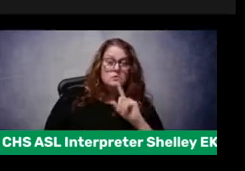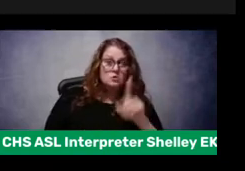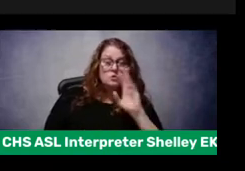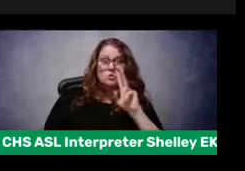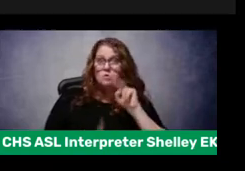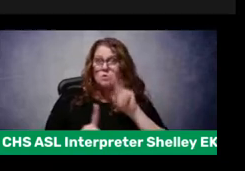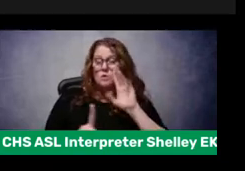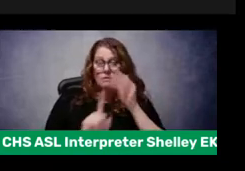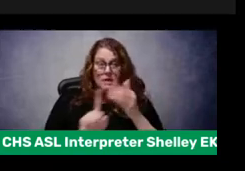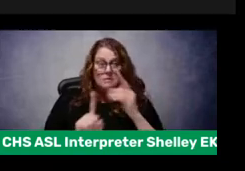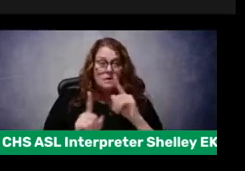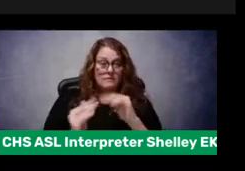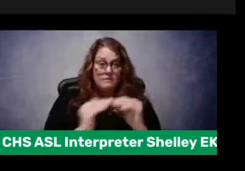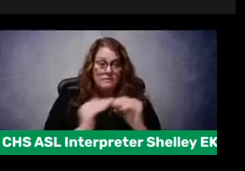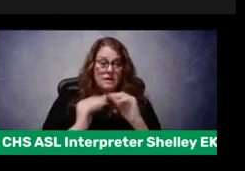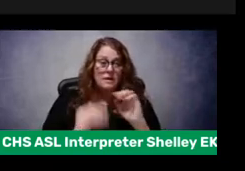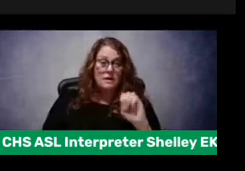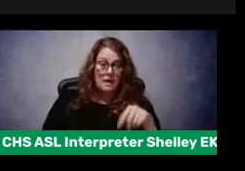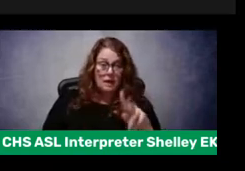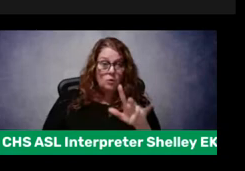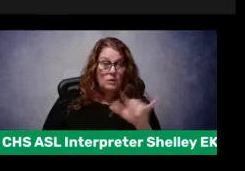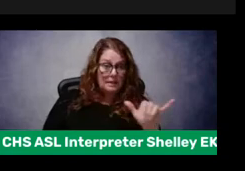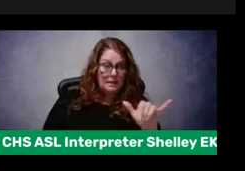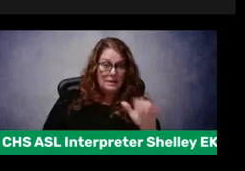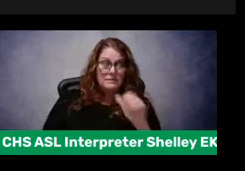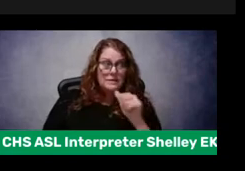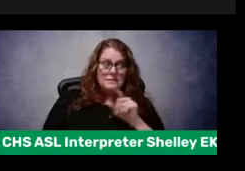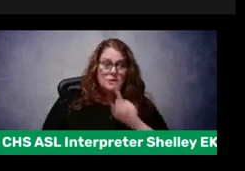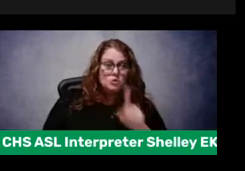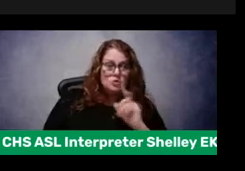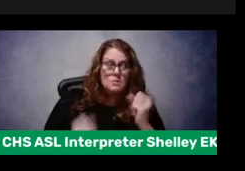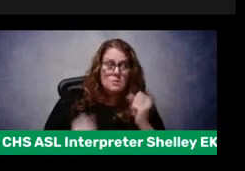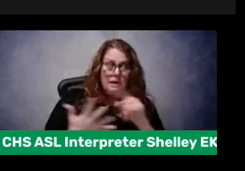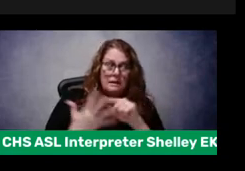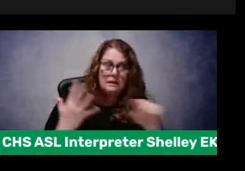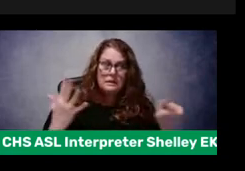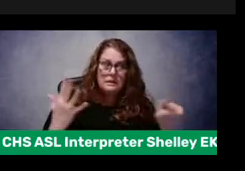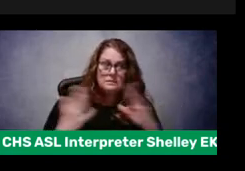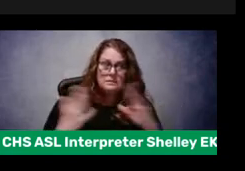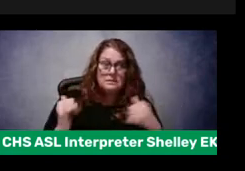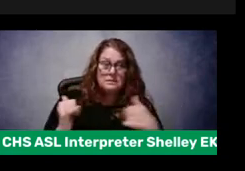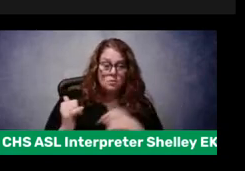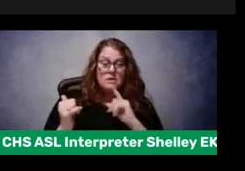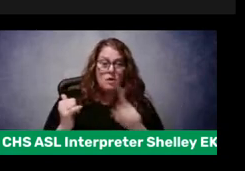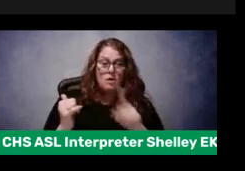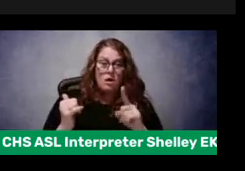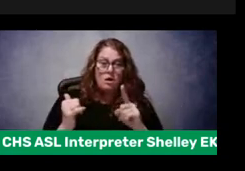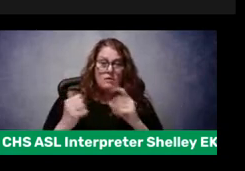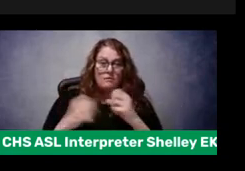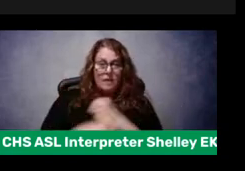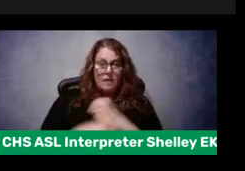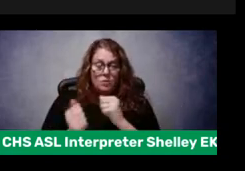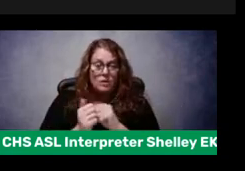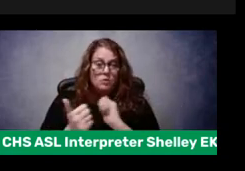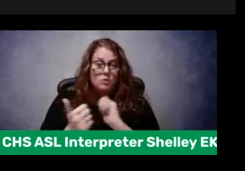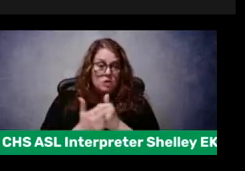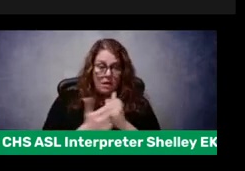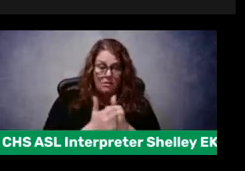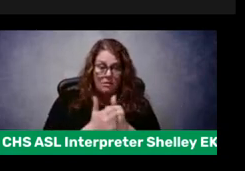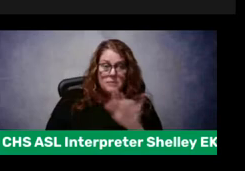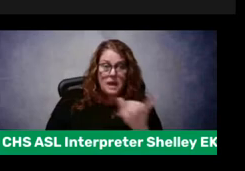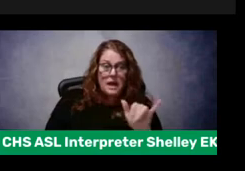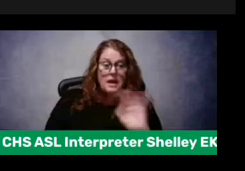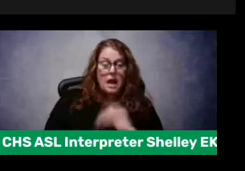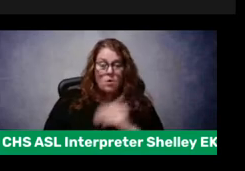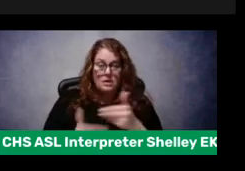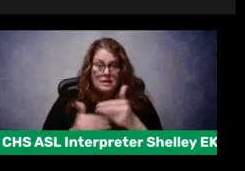equity, and that's not true in a lot of systems that we're actually contending with or being challenged by, and that our